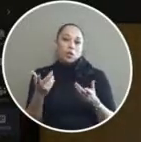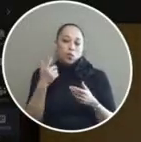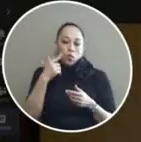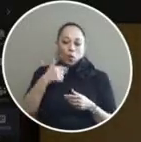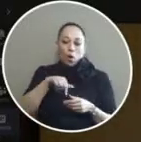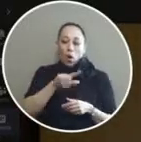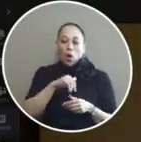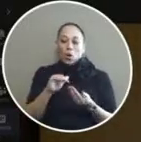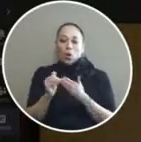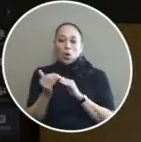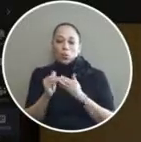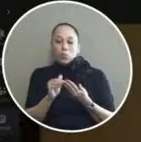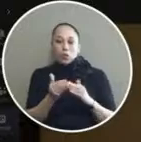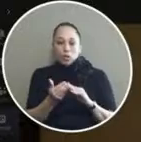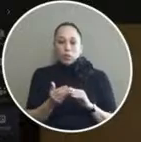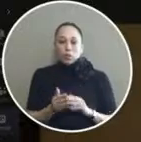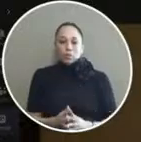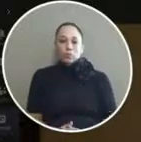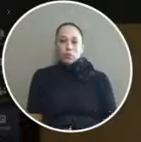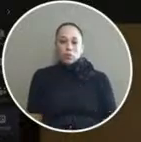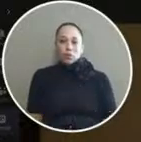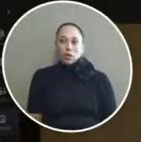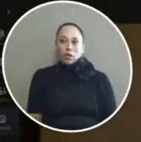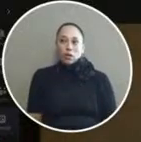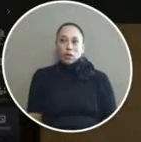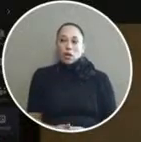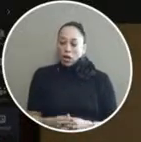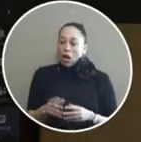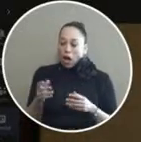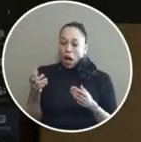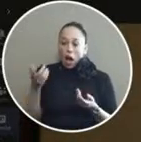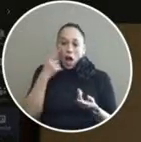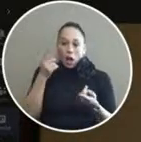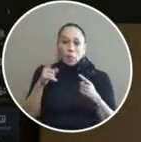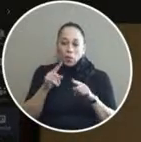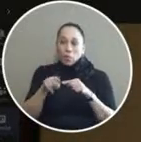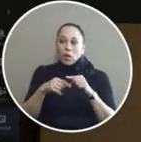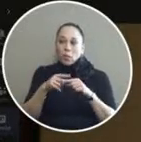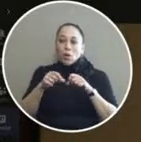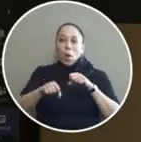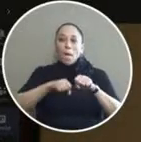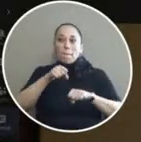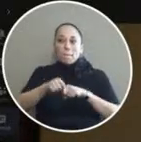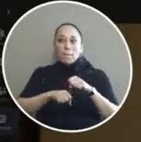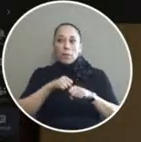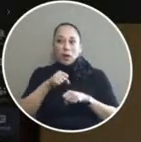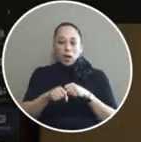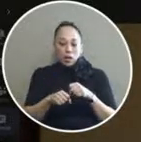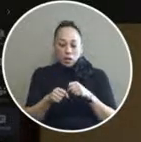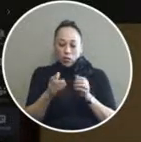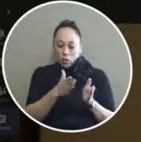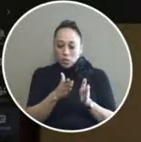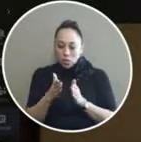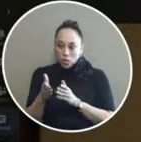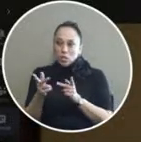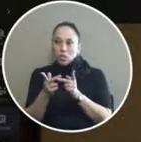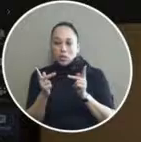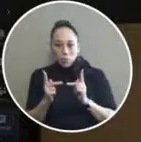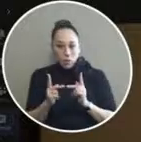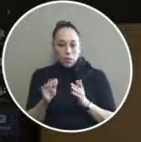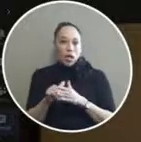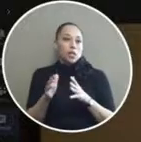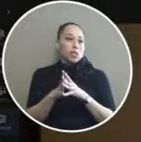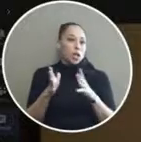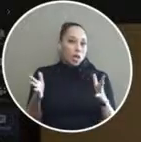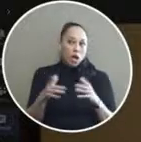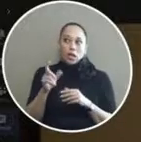community as a whole during this pandemic. Well, I couldn't agree with you more about bike lanes. I would tell you that before we put the strategic plan in place, there was a lot